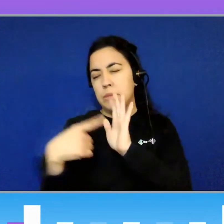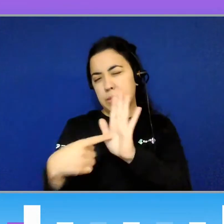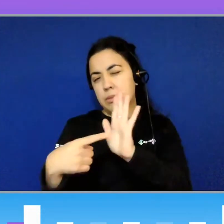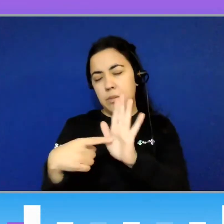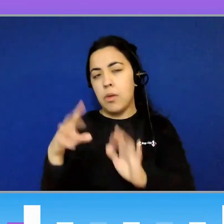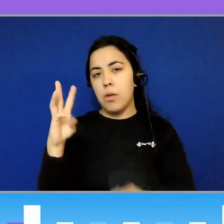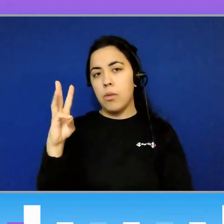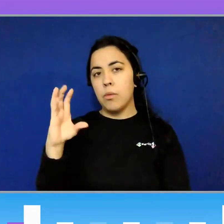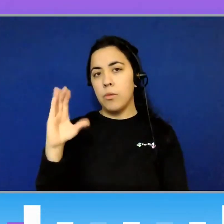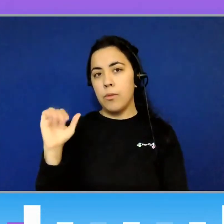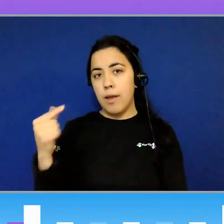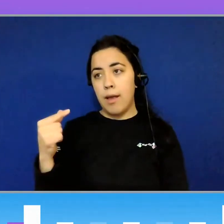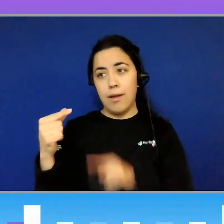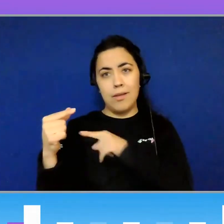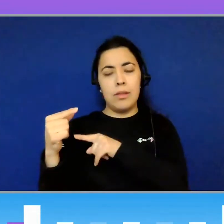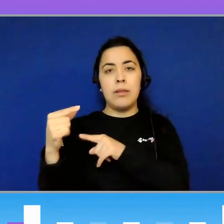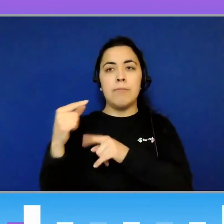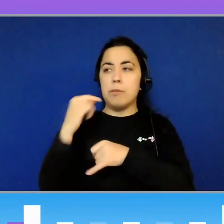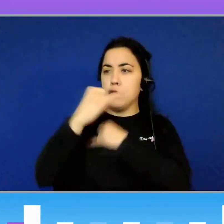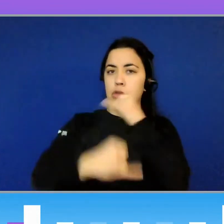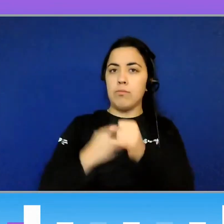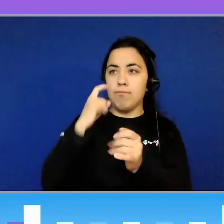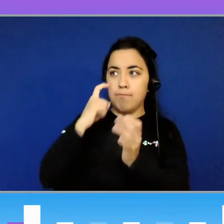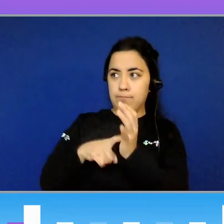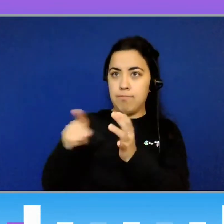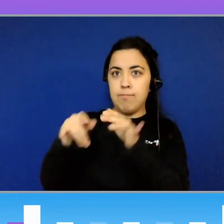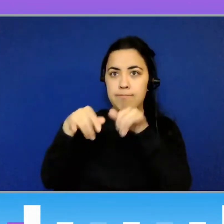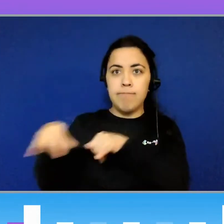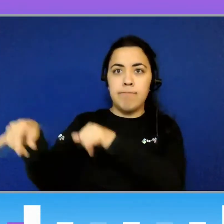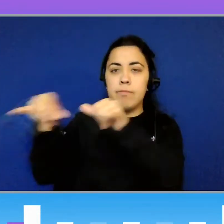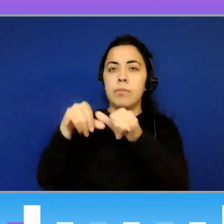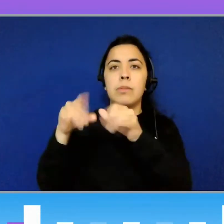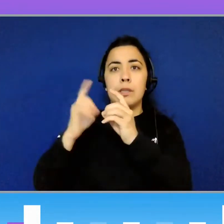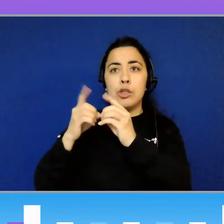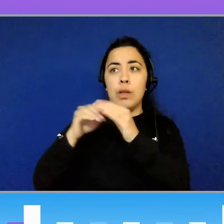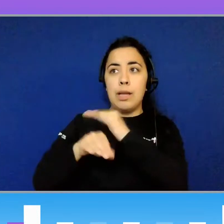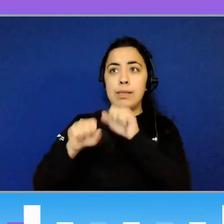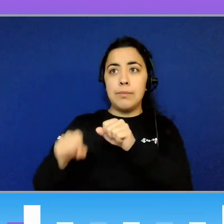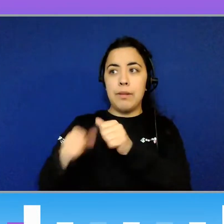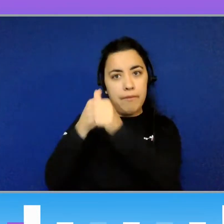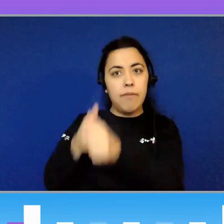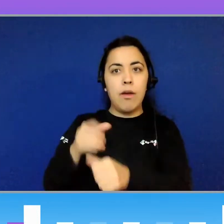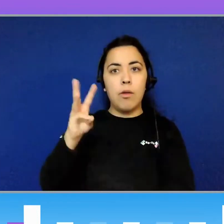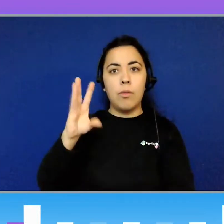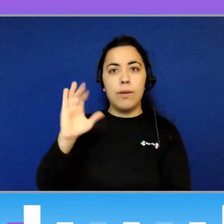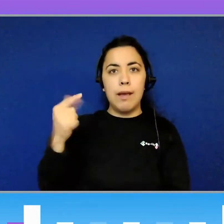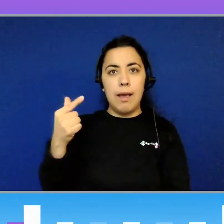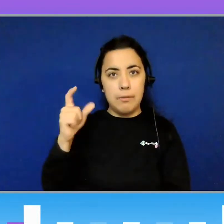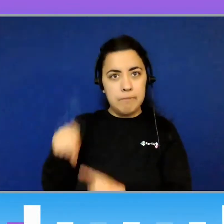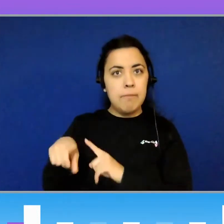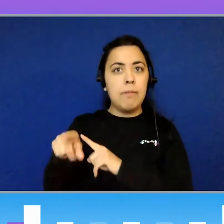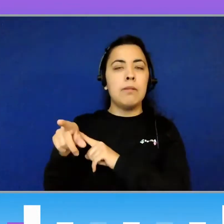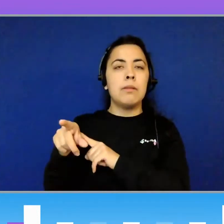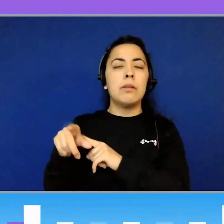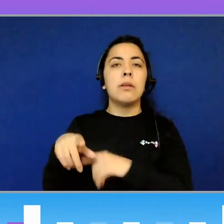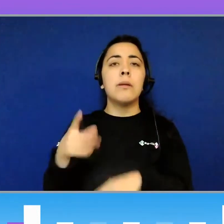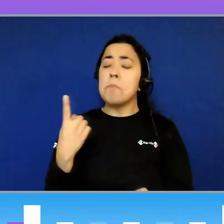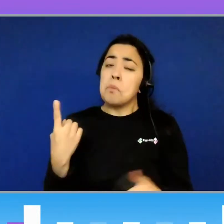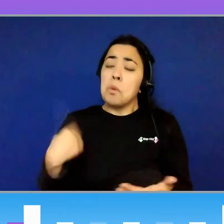the international acknowledged standard for digital accessibility. So all in all, we believe